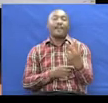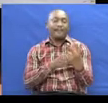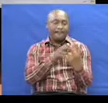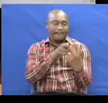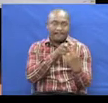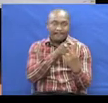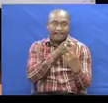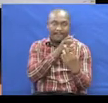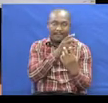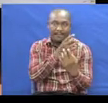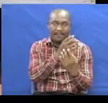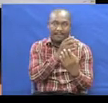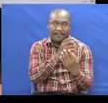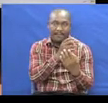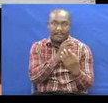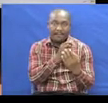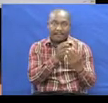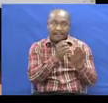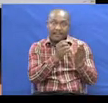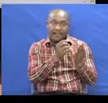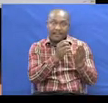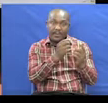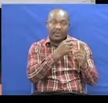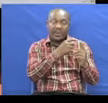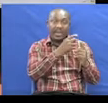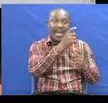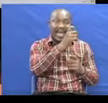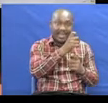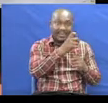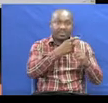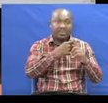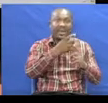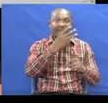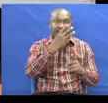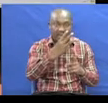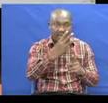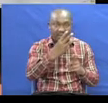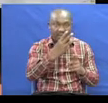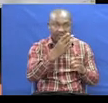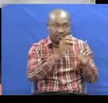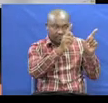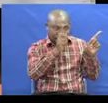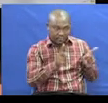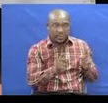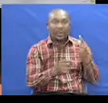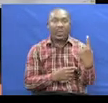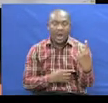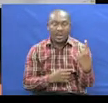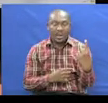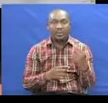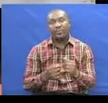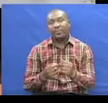one, this is called left hand side, and this is